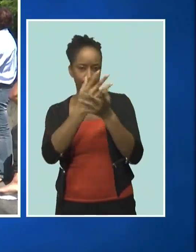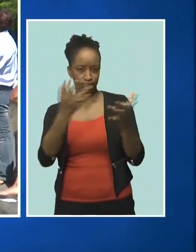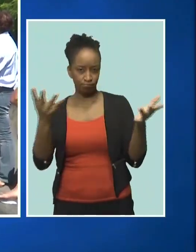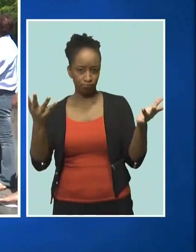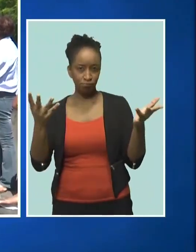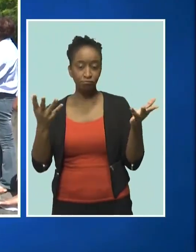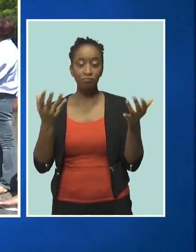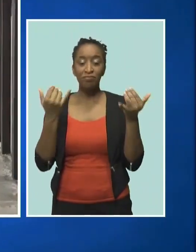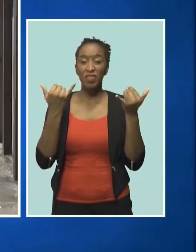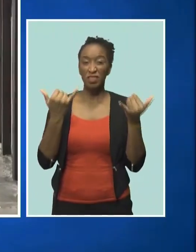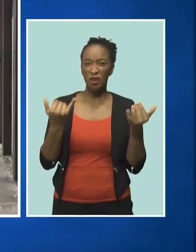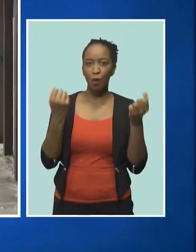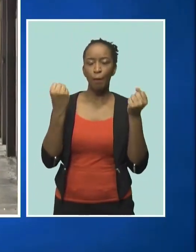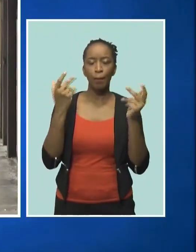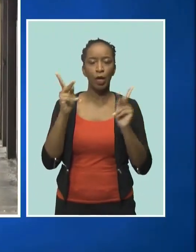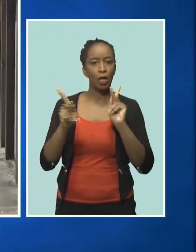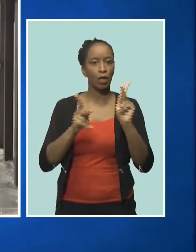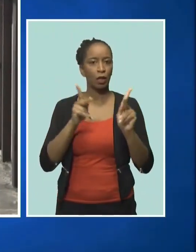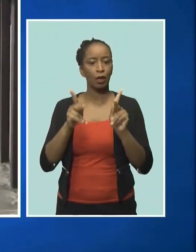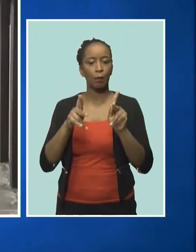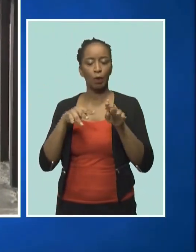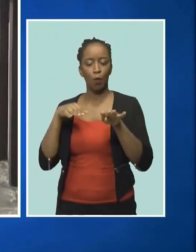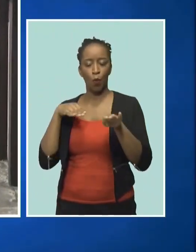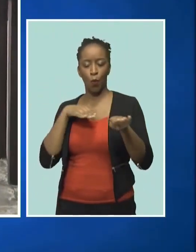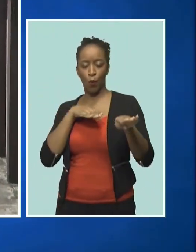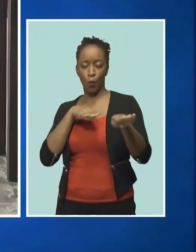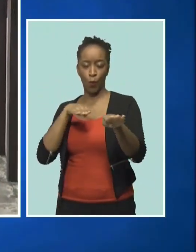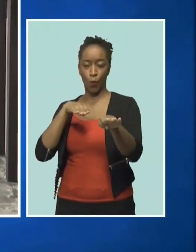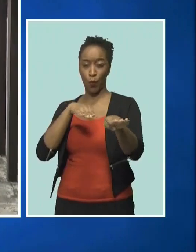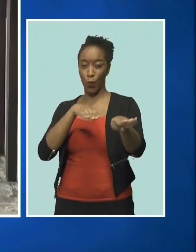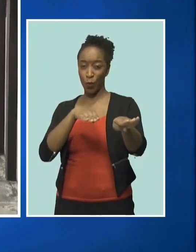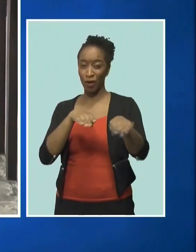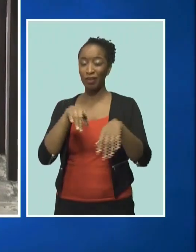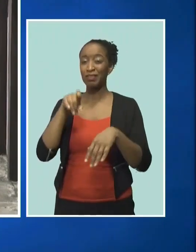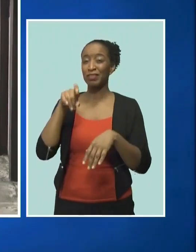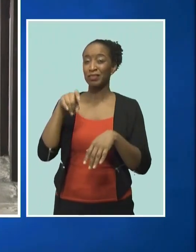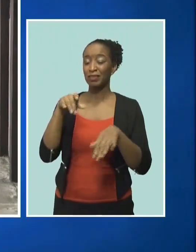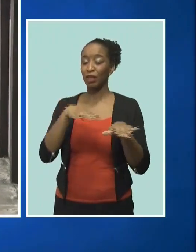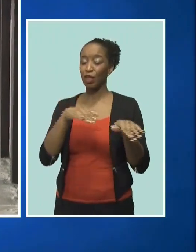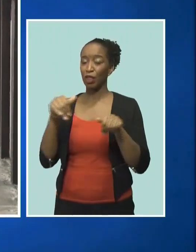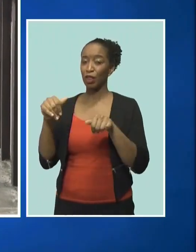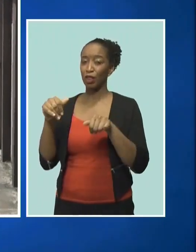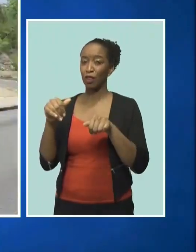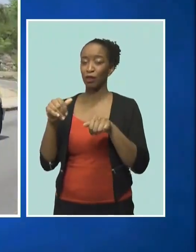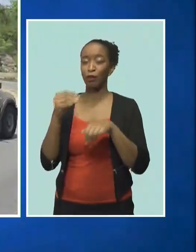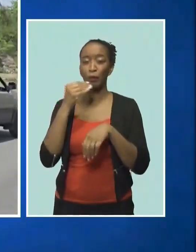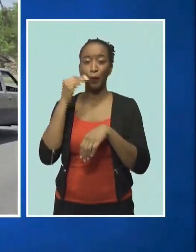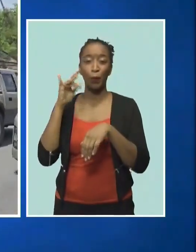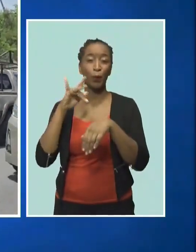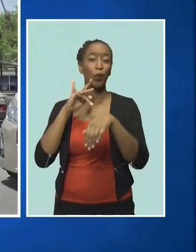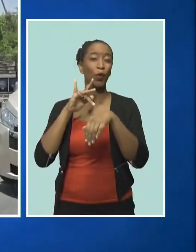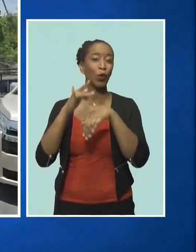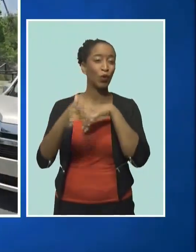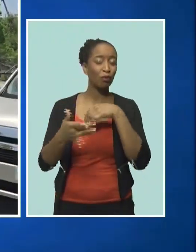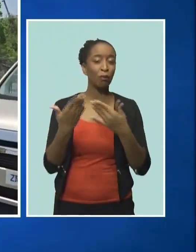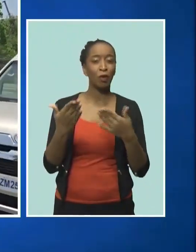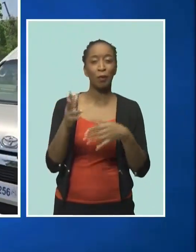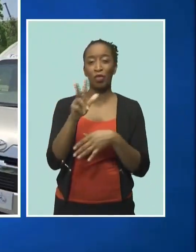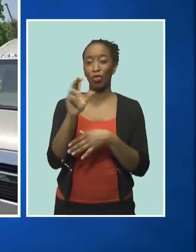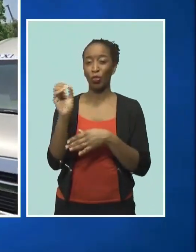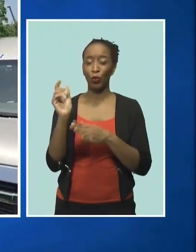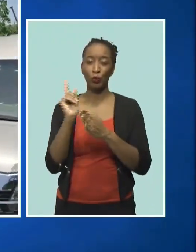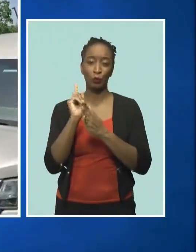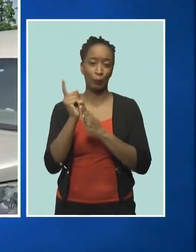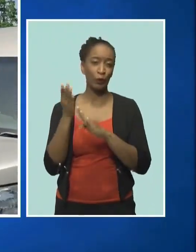requires users to leave home half an hour or more in order to reach their destinations in time. He says other parties also